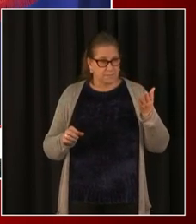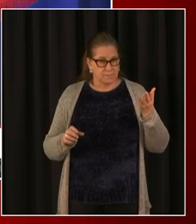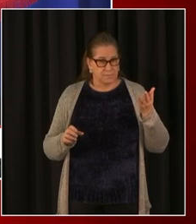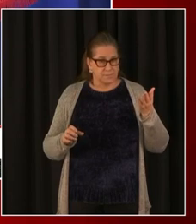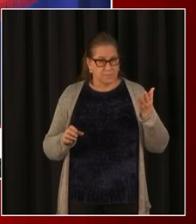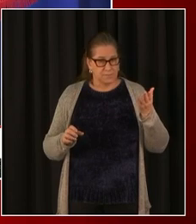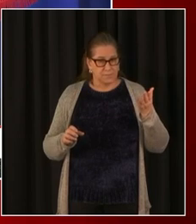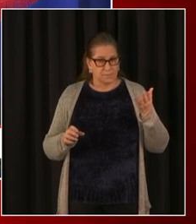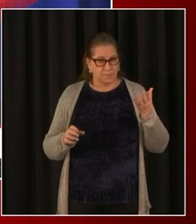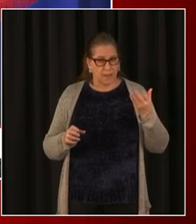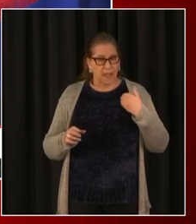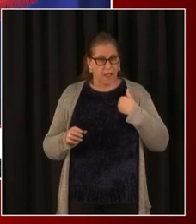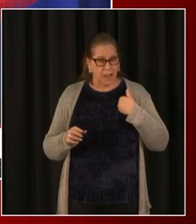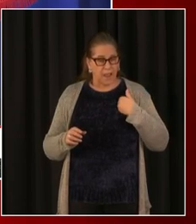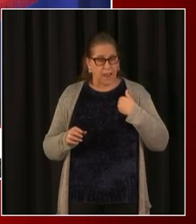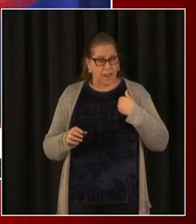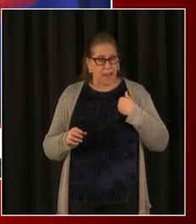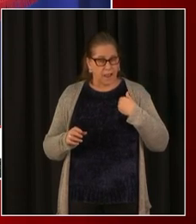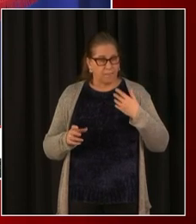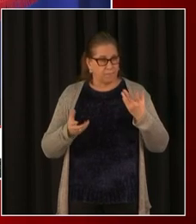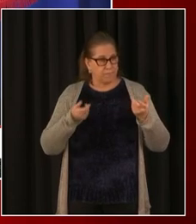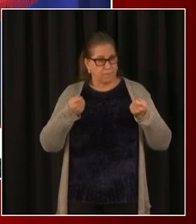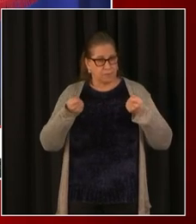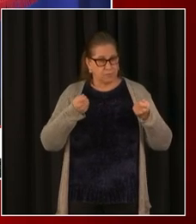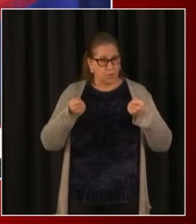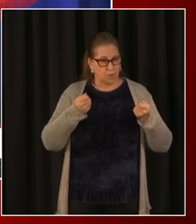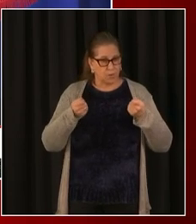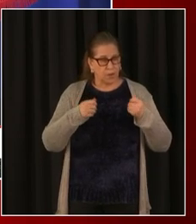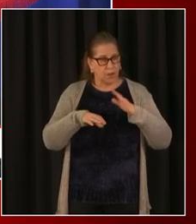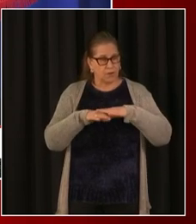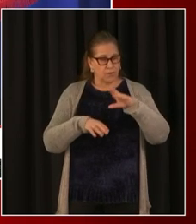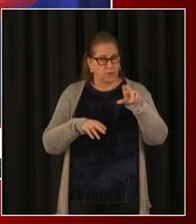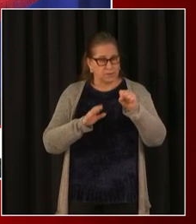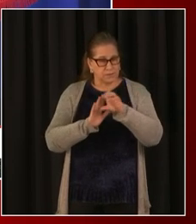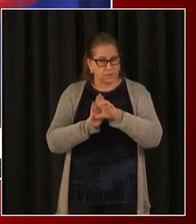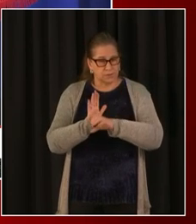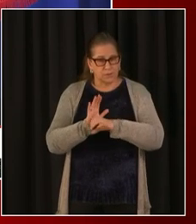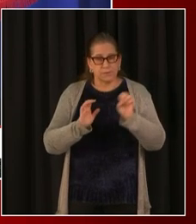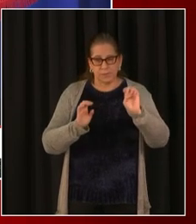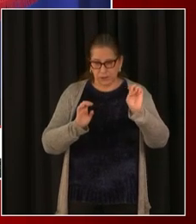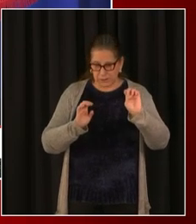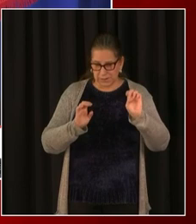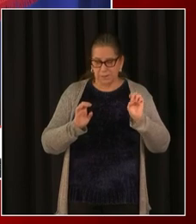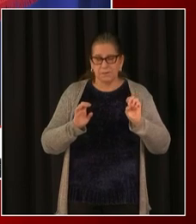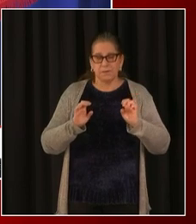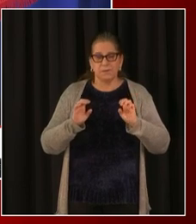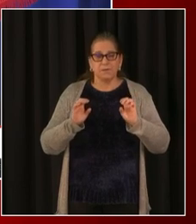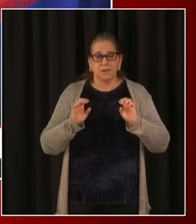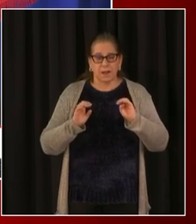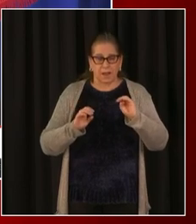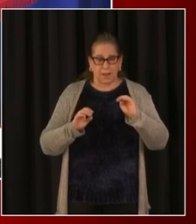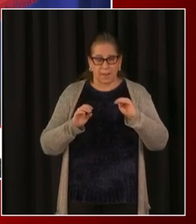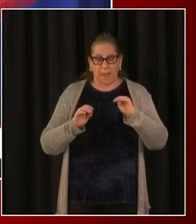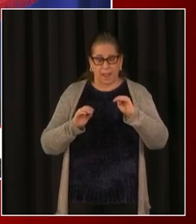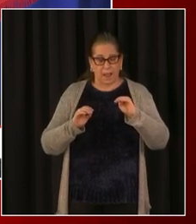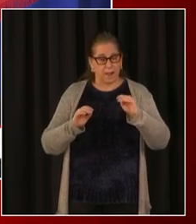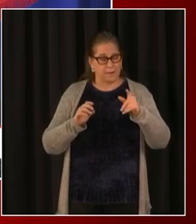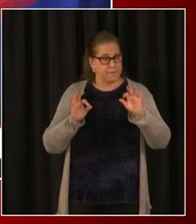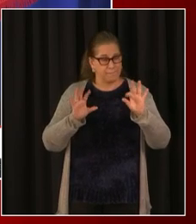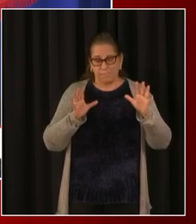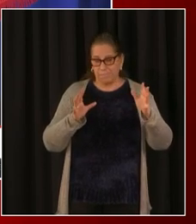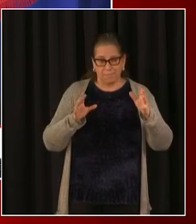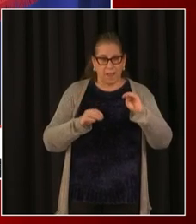charter, can in an emergency commandeer the Metropolitan Police Department. We experienced this threat